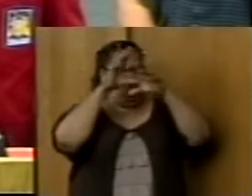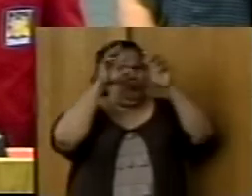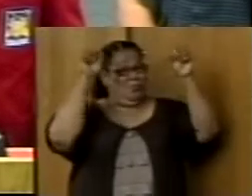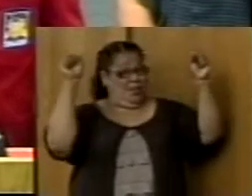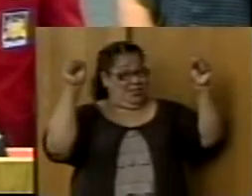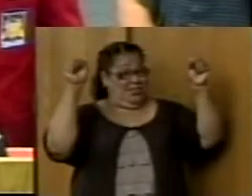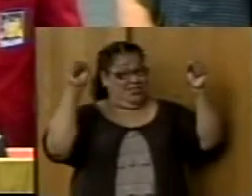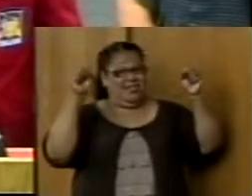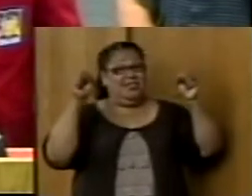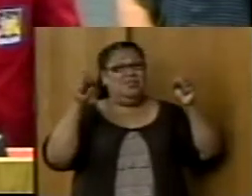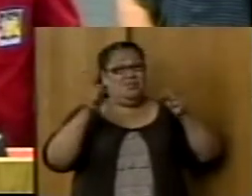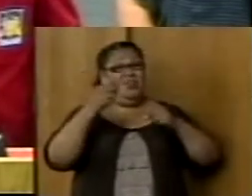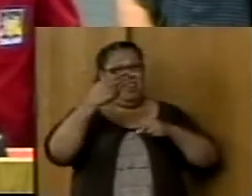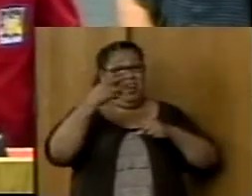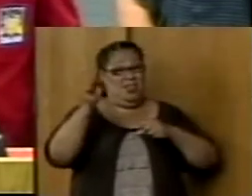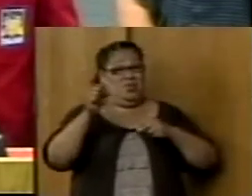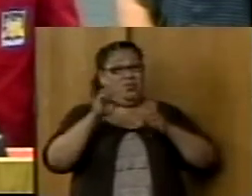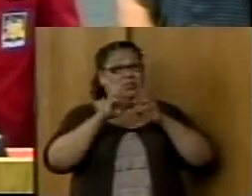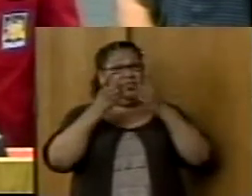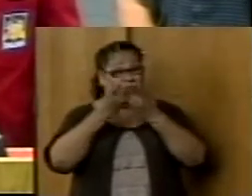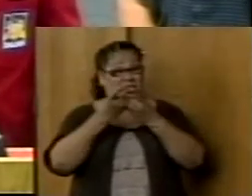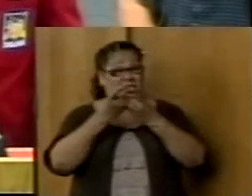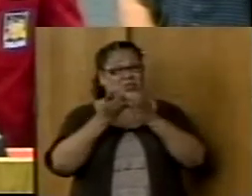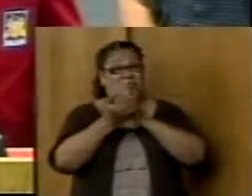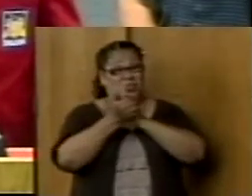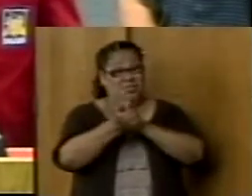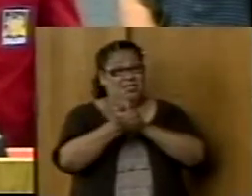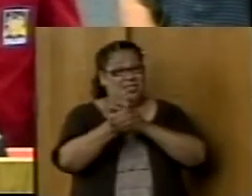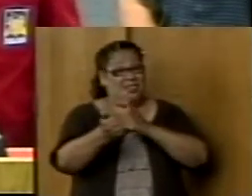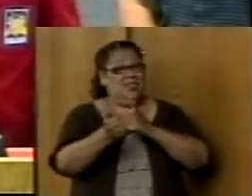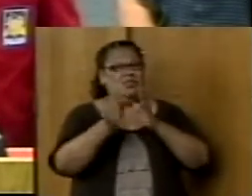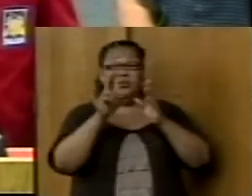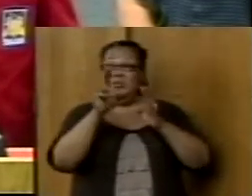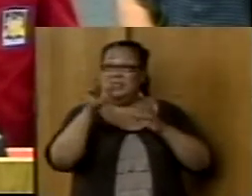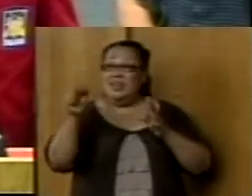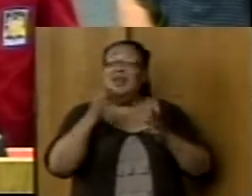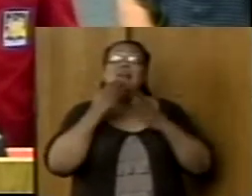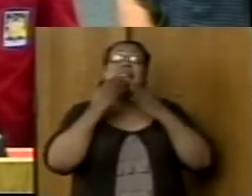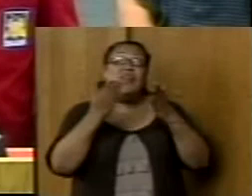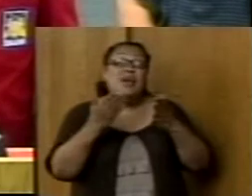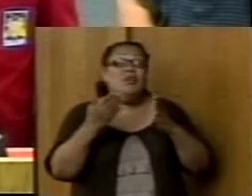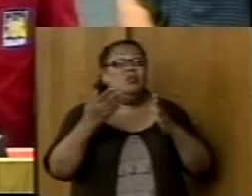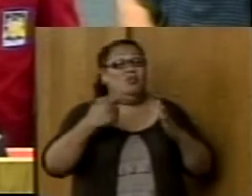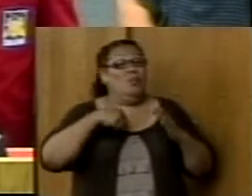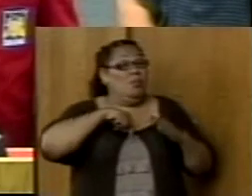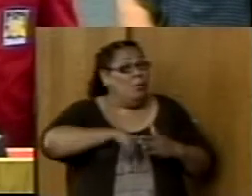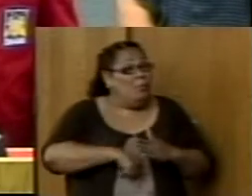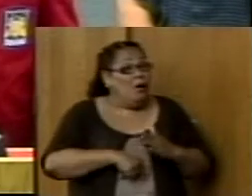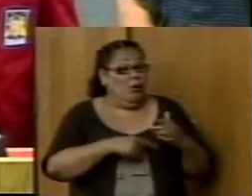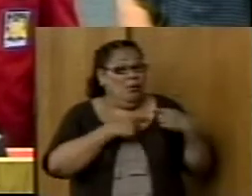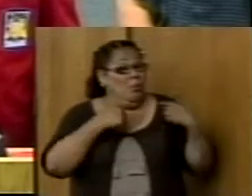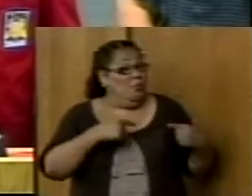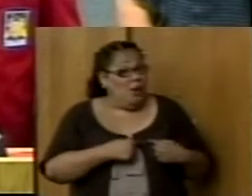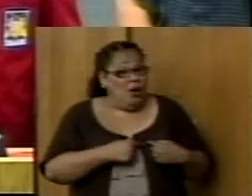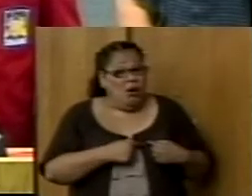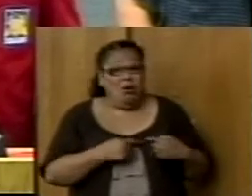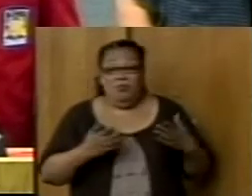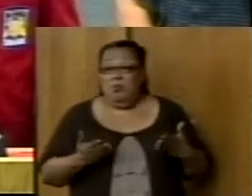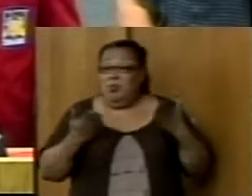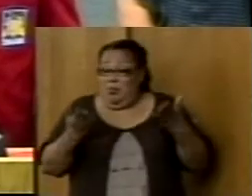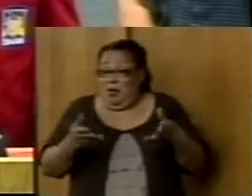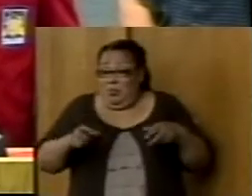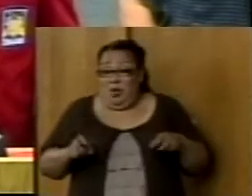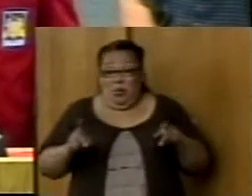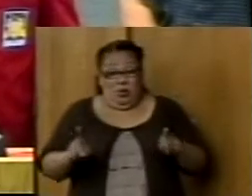for the High School Division. Today, I'm here to talk to you and thank you all from the bottom of my heart for providing me with the opportunity to